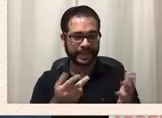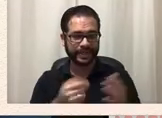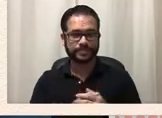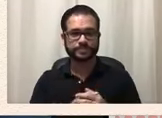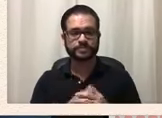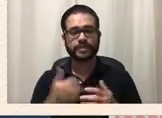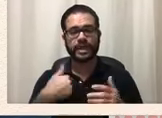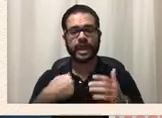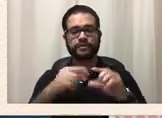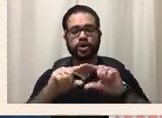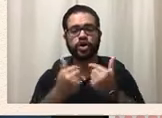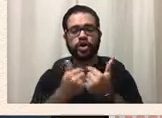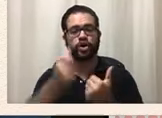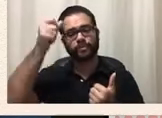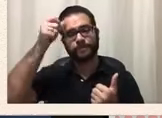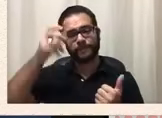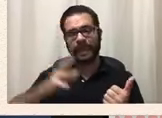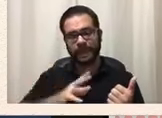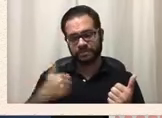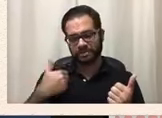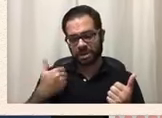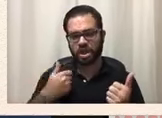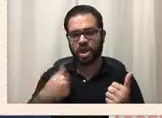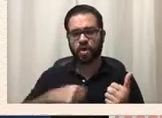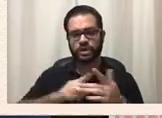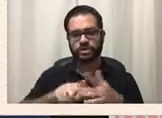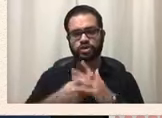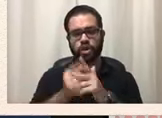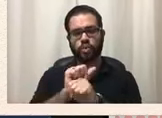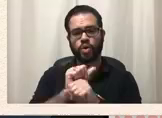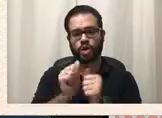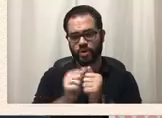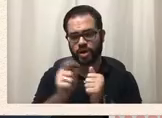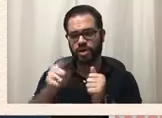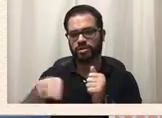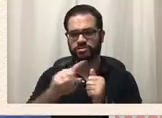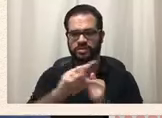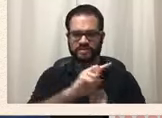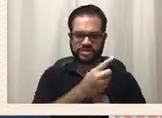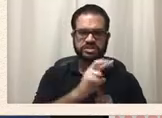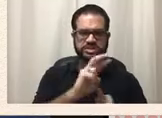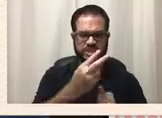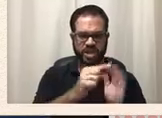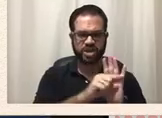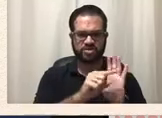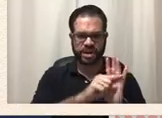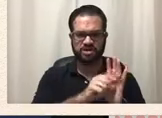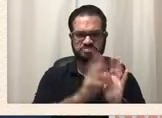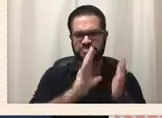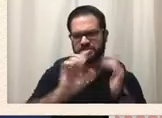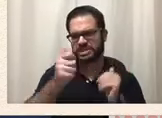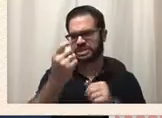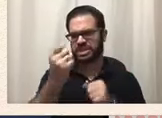that we started working with when they were in the first and second grade about 10 years ago at Booker T.